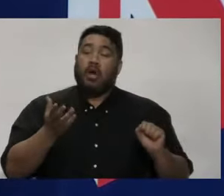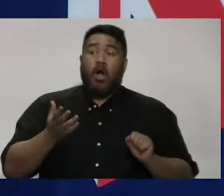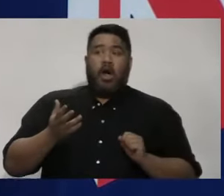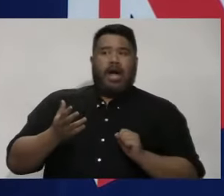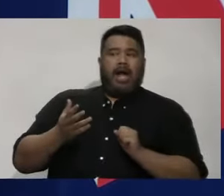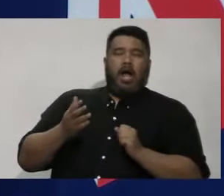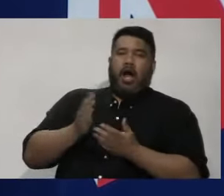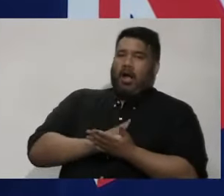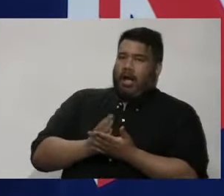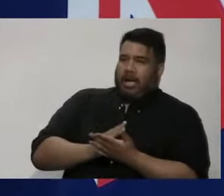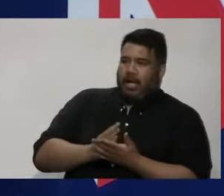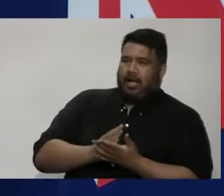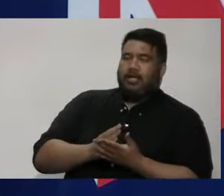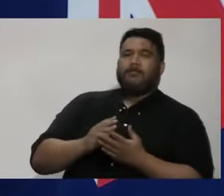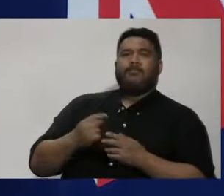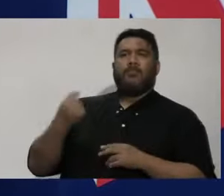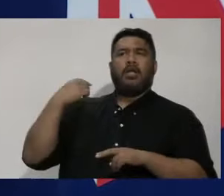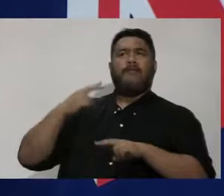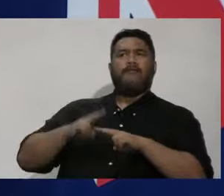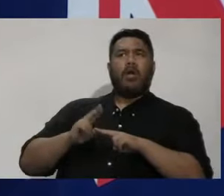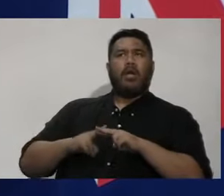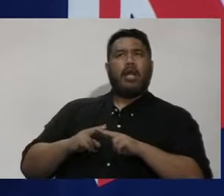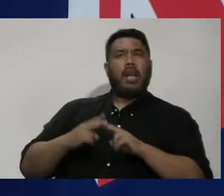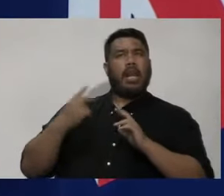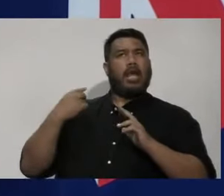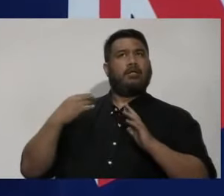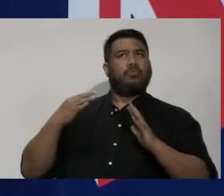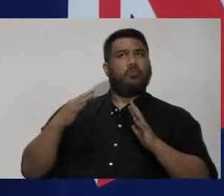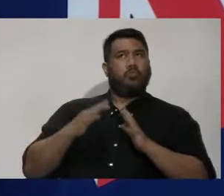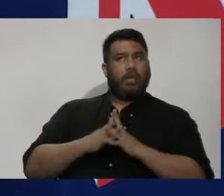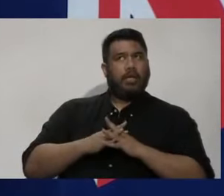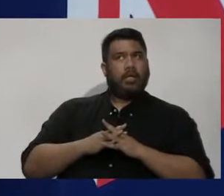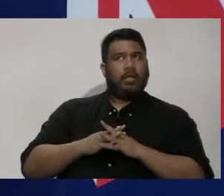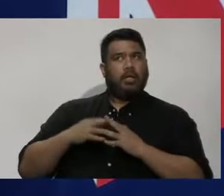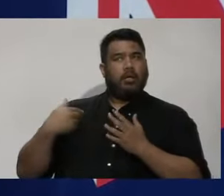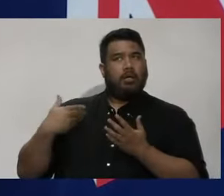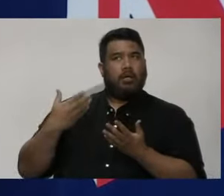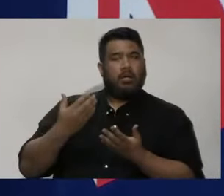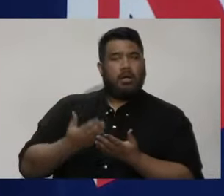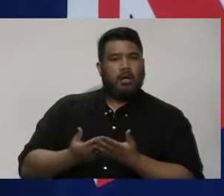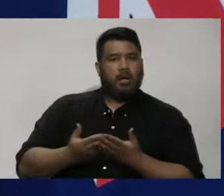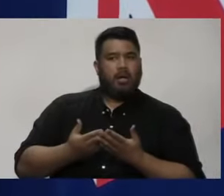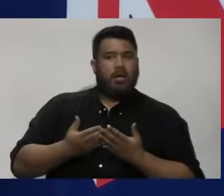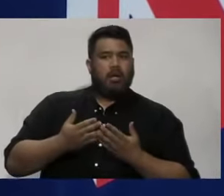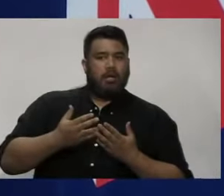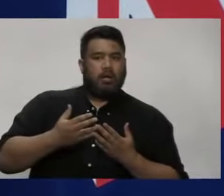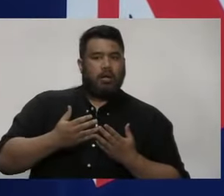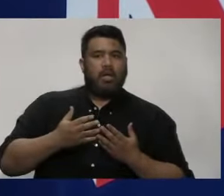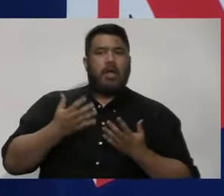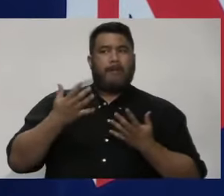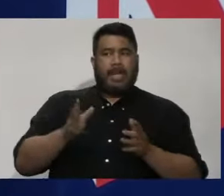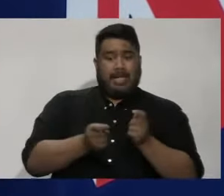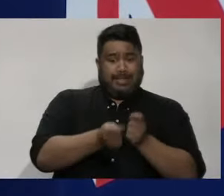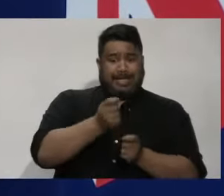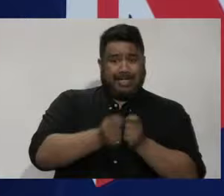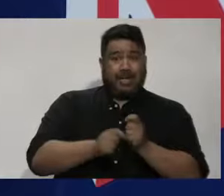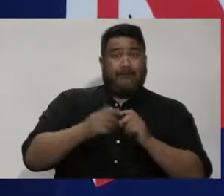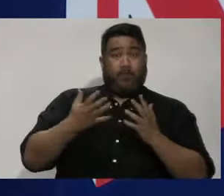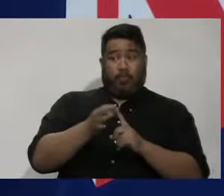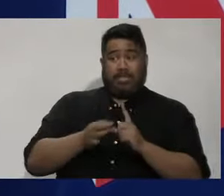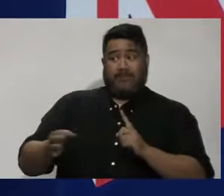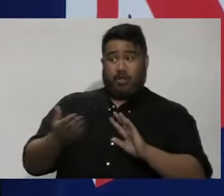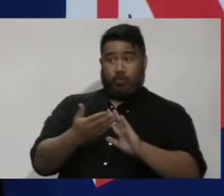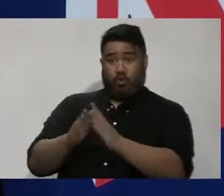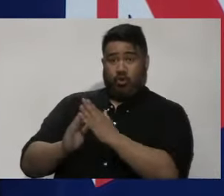but at the end of Friday, from Friday last week, it was representative testing amongst the Pacifica community